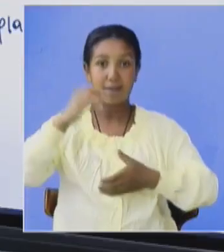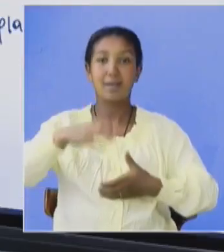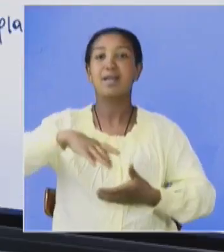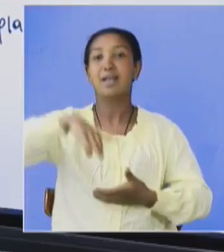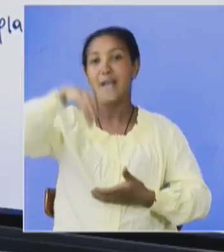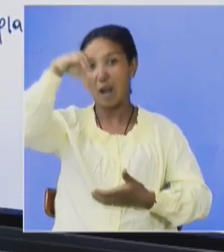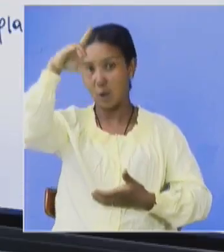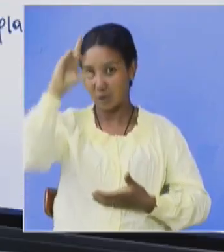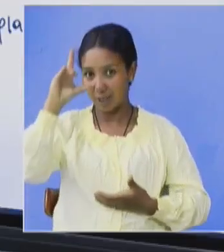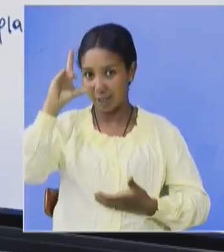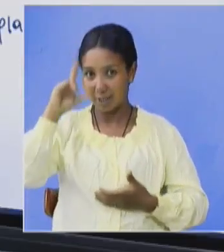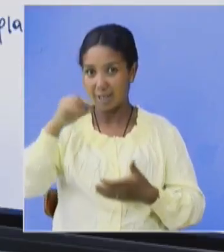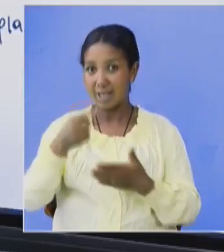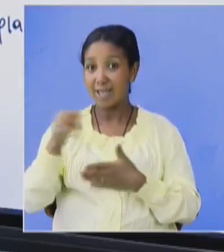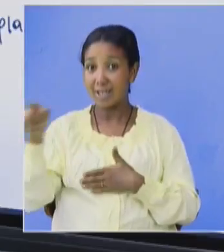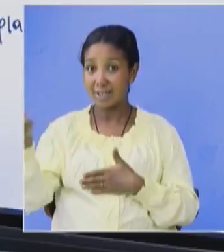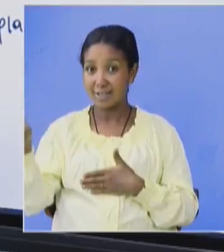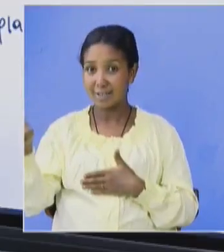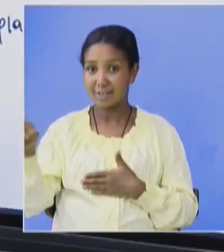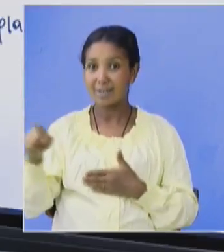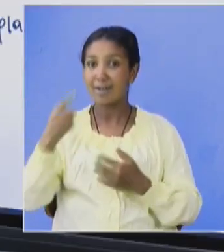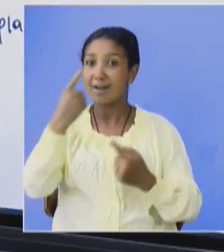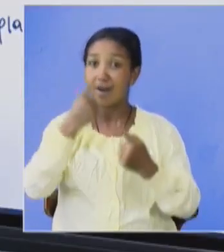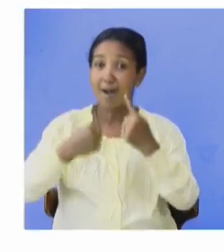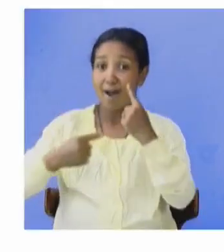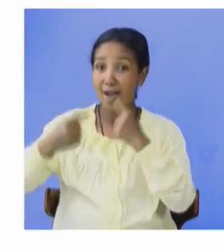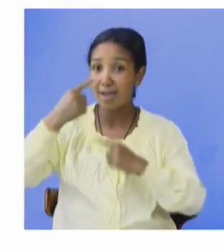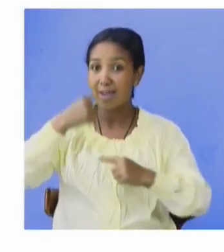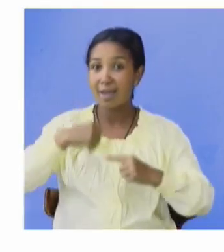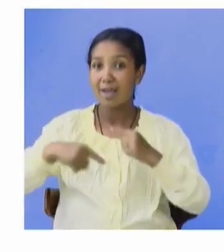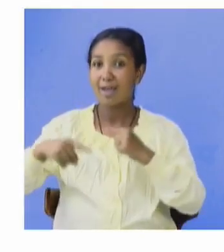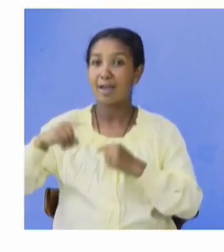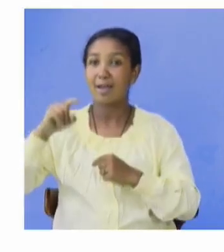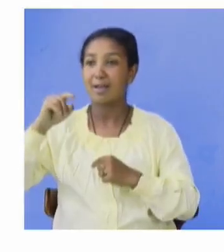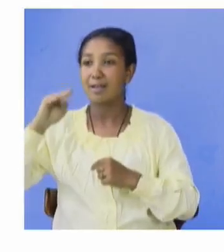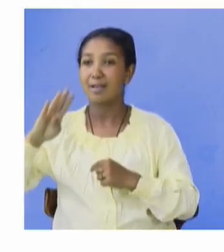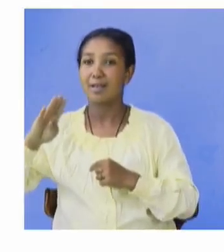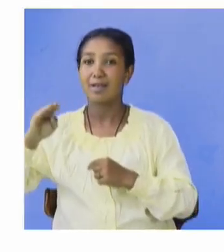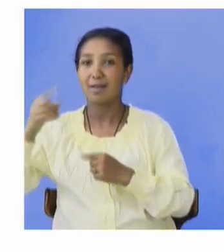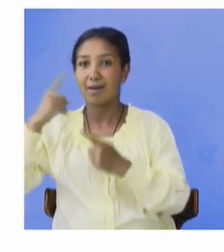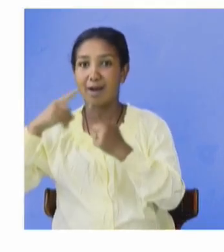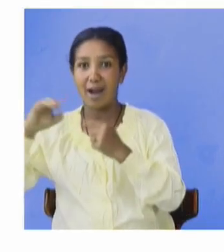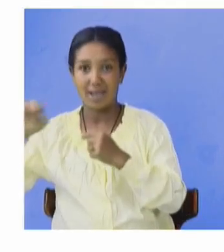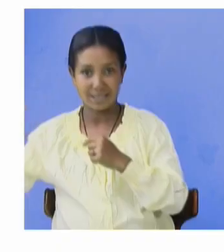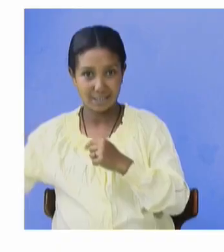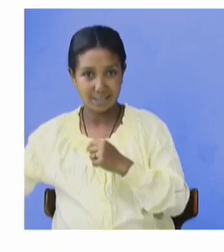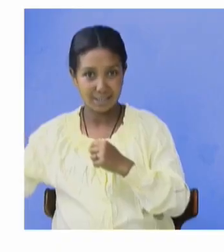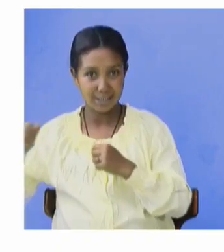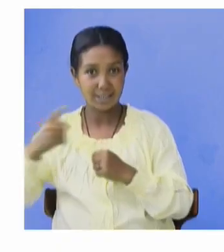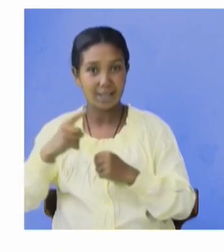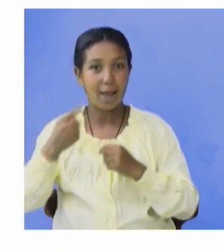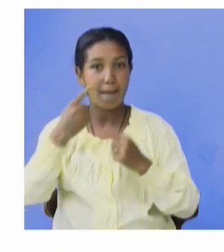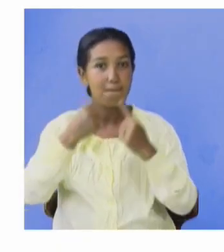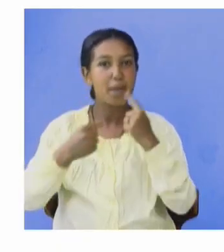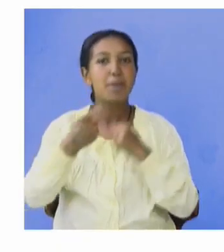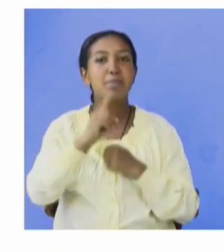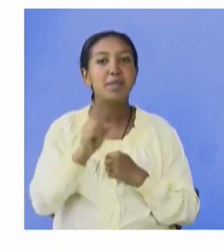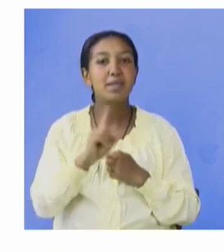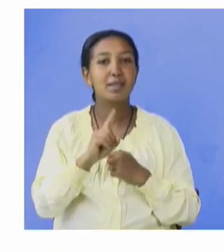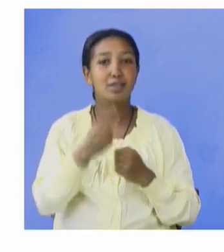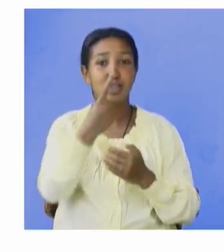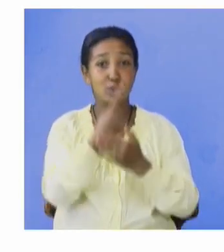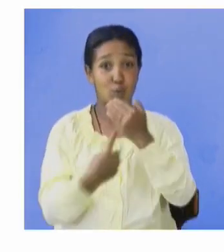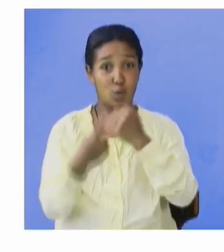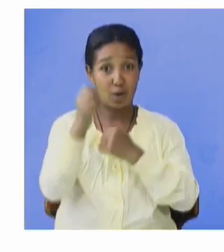loudly. Here is cry and also cries. So the baby is